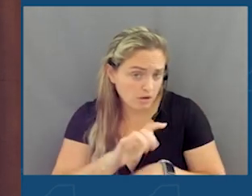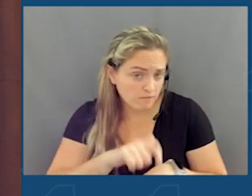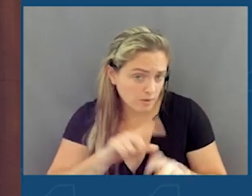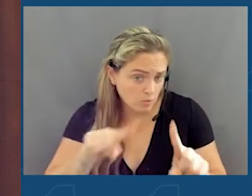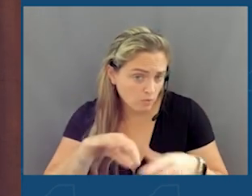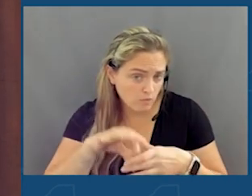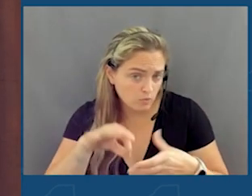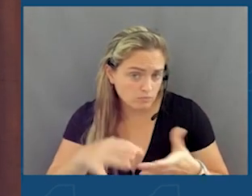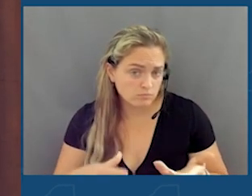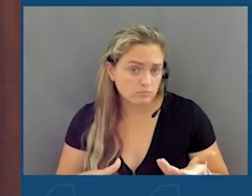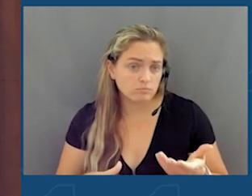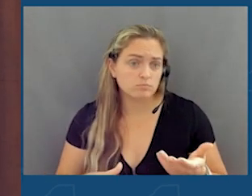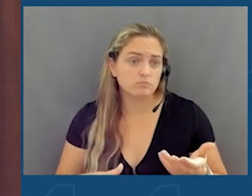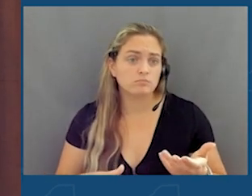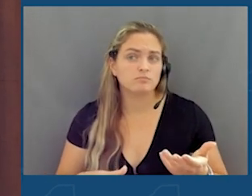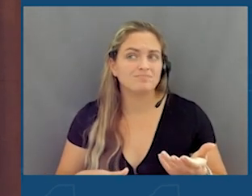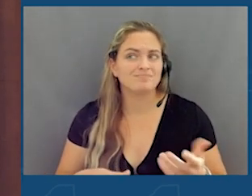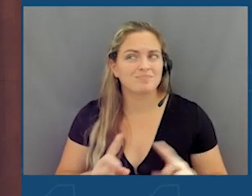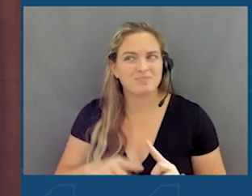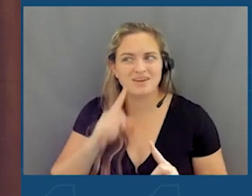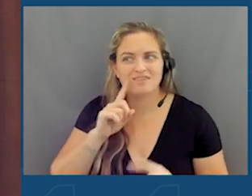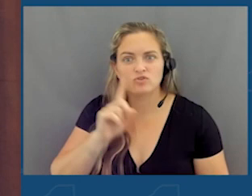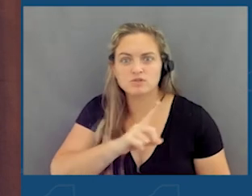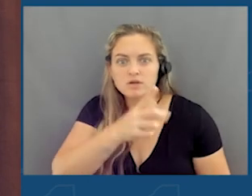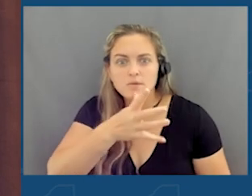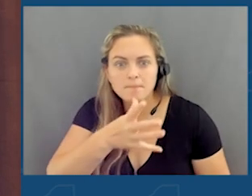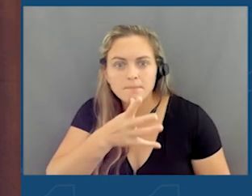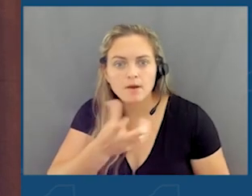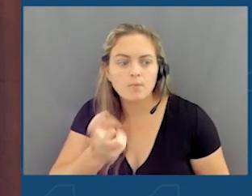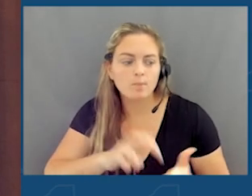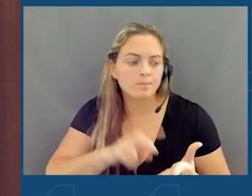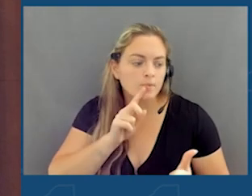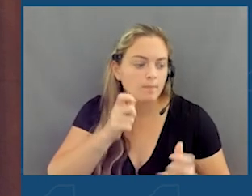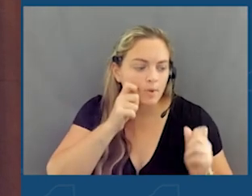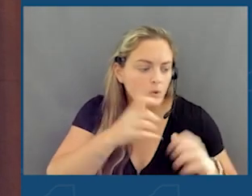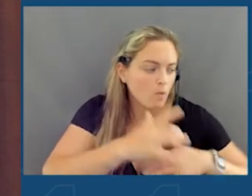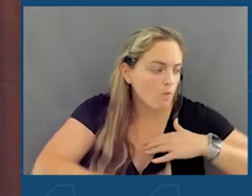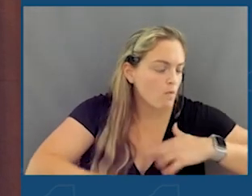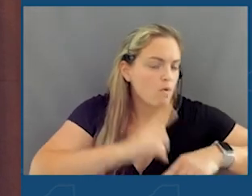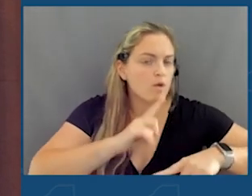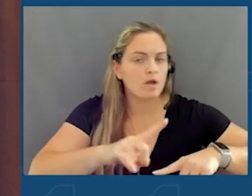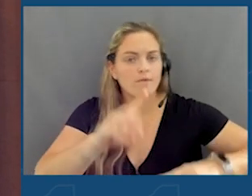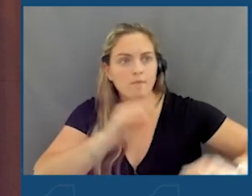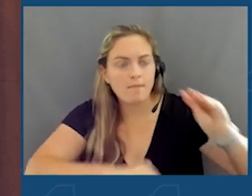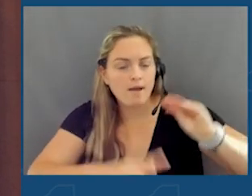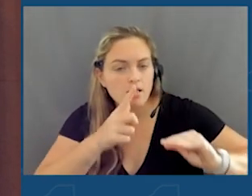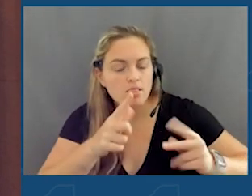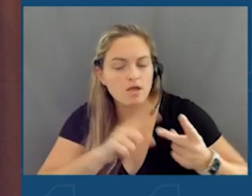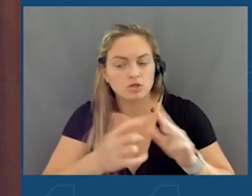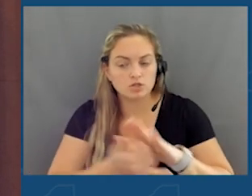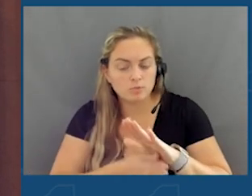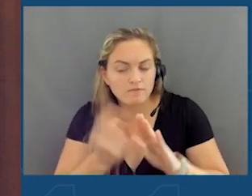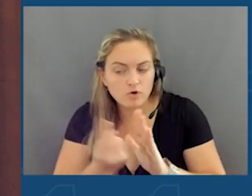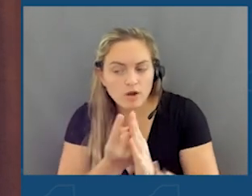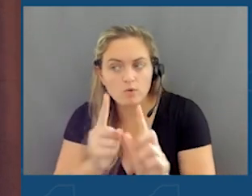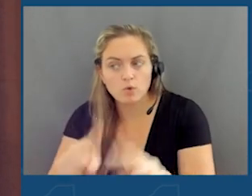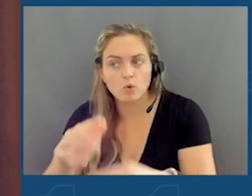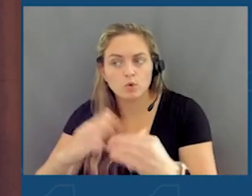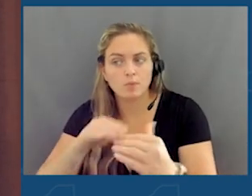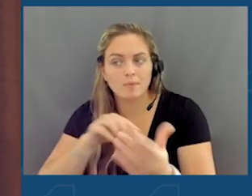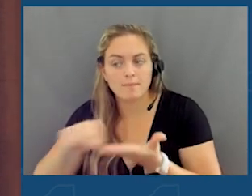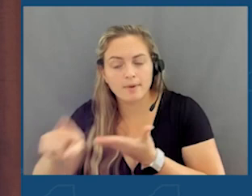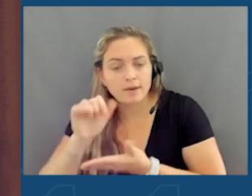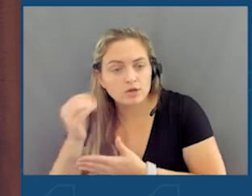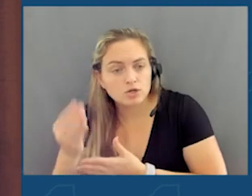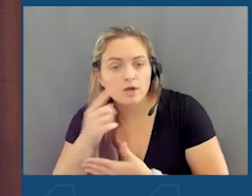vote, unless you're a single mom getting up at the crack of dawn, having to pack the lunches, having to take a subway for an hour to go to your minimum wage job, and